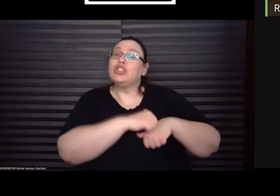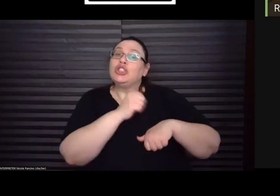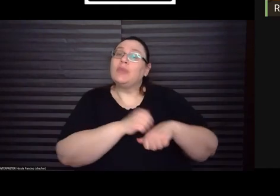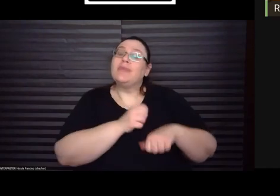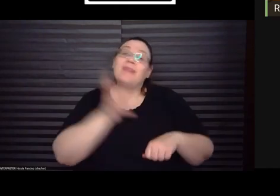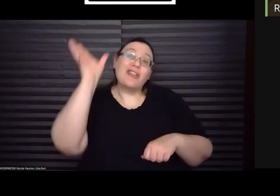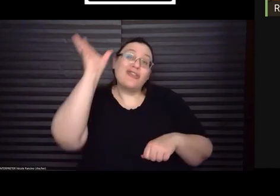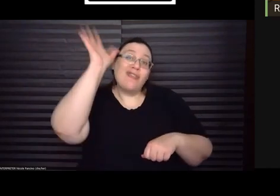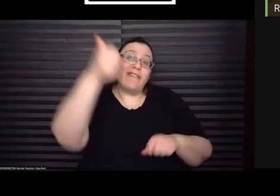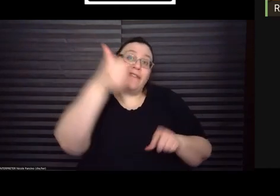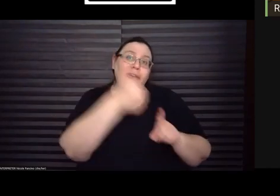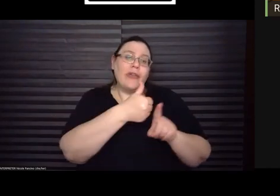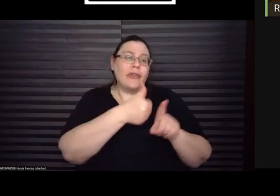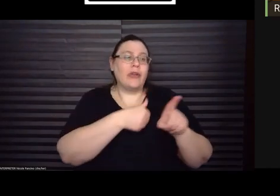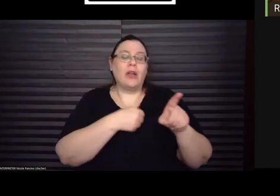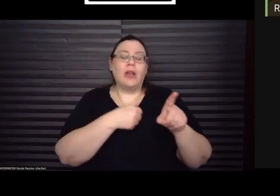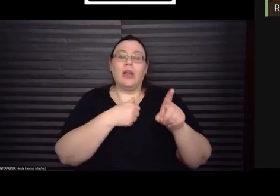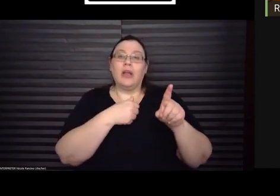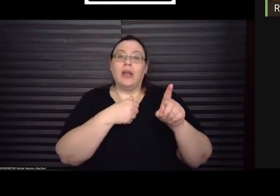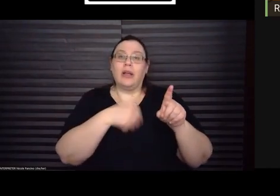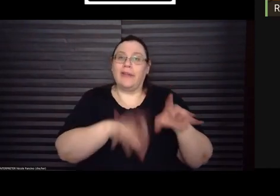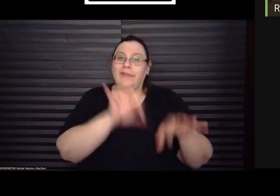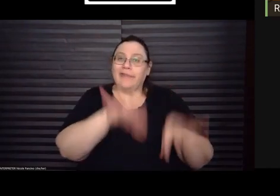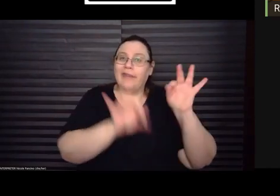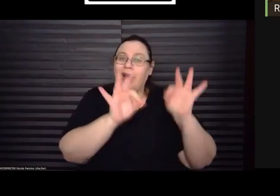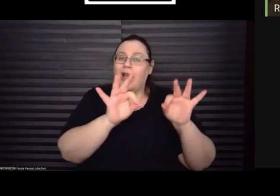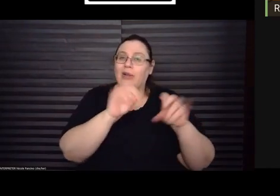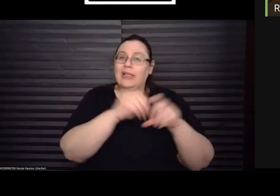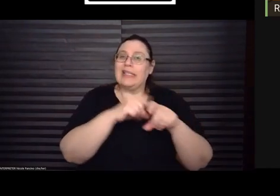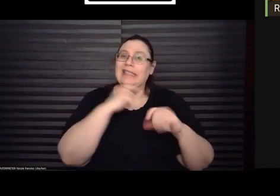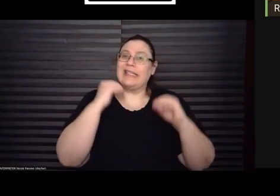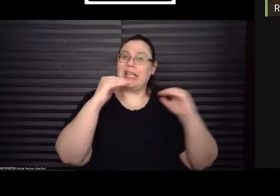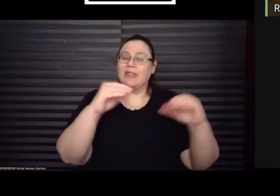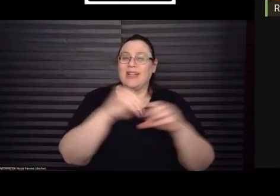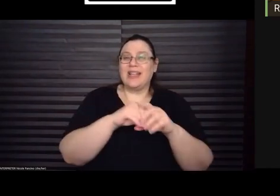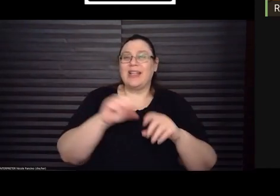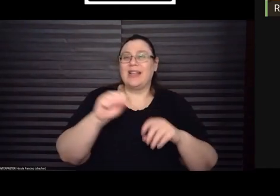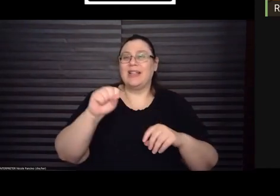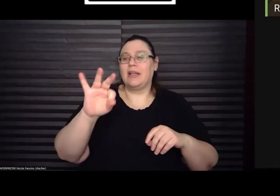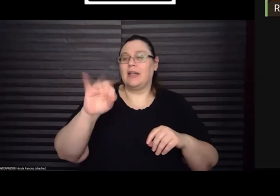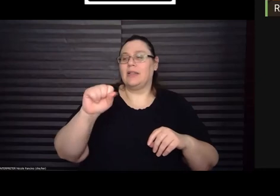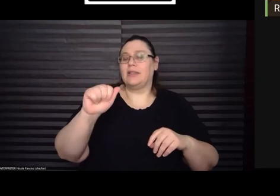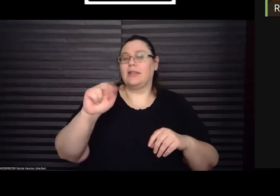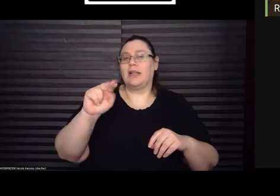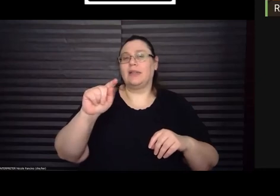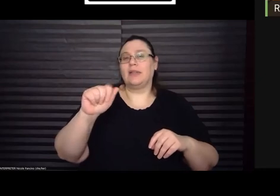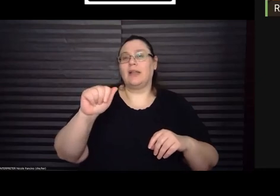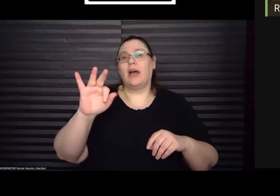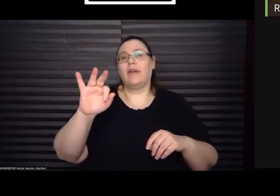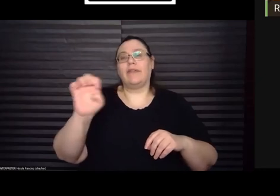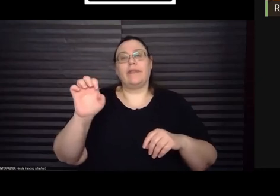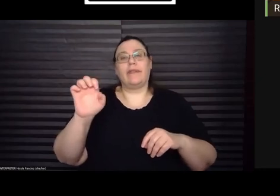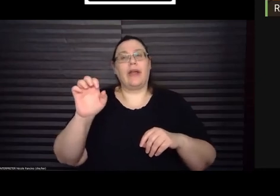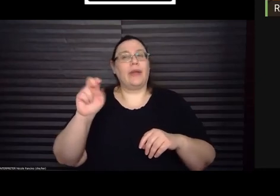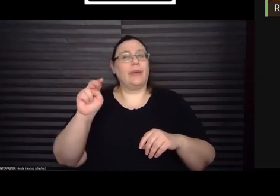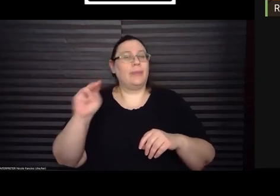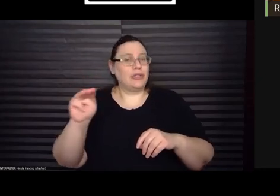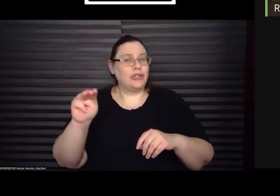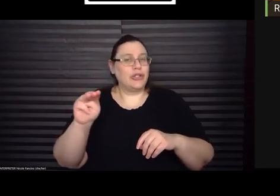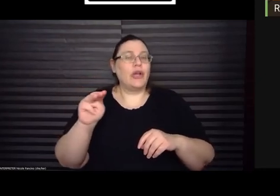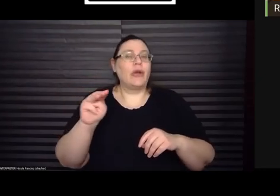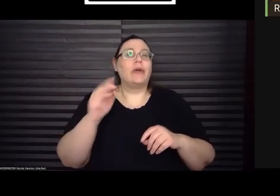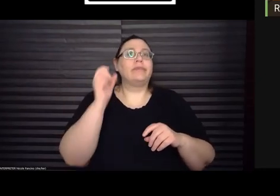stones that my grandfather had had found in the desert in Santa Fe when he was interned in a Justice